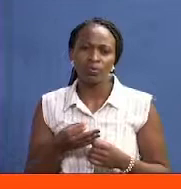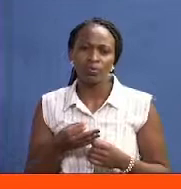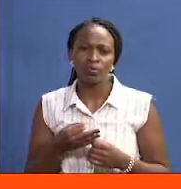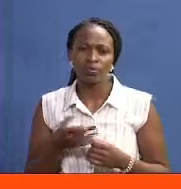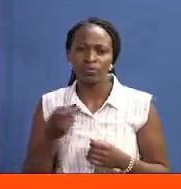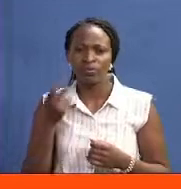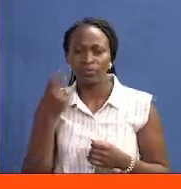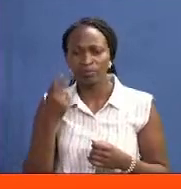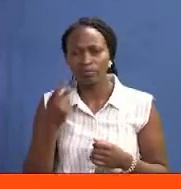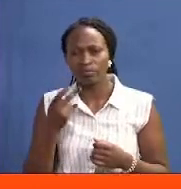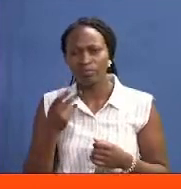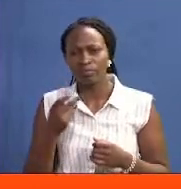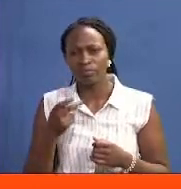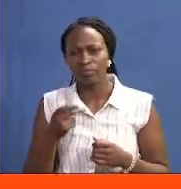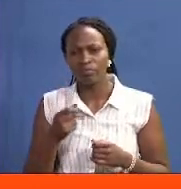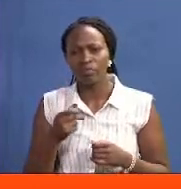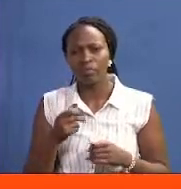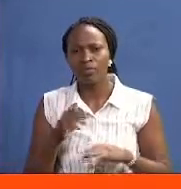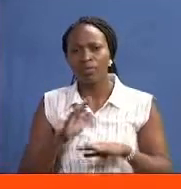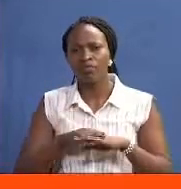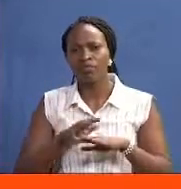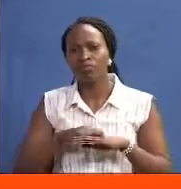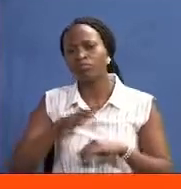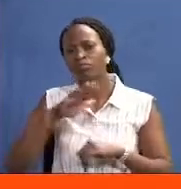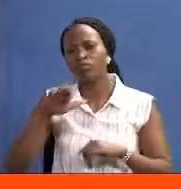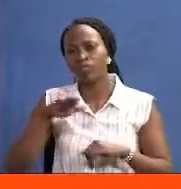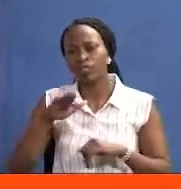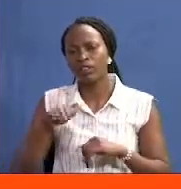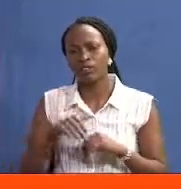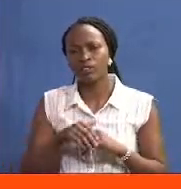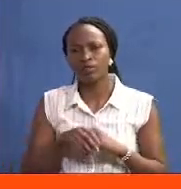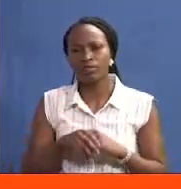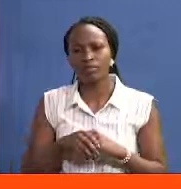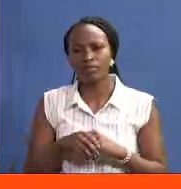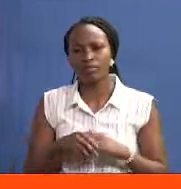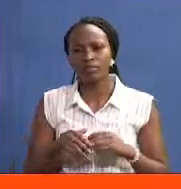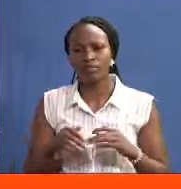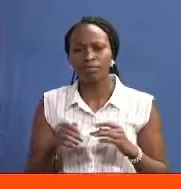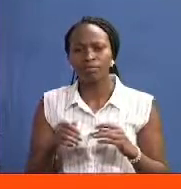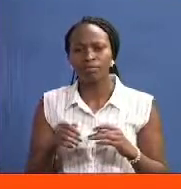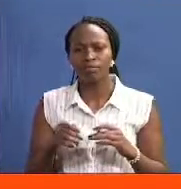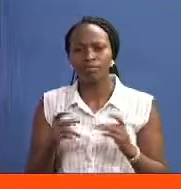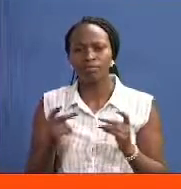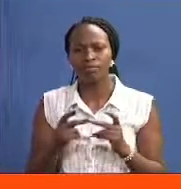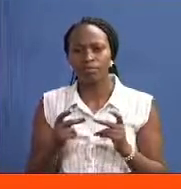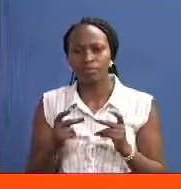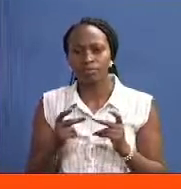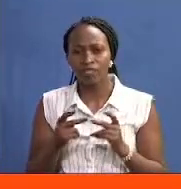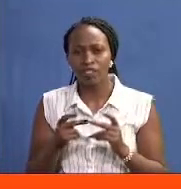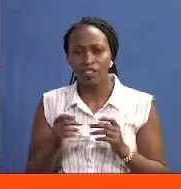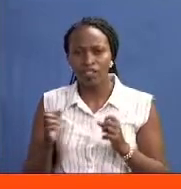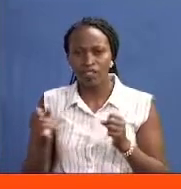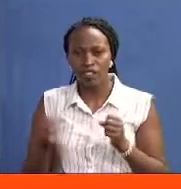see that we are headed in a space where everything is going digital, and the media houses will have to survive, and to survive we have